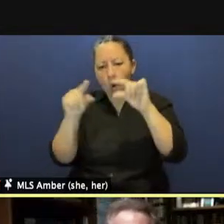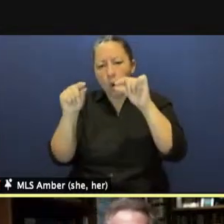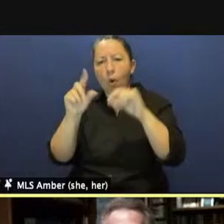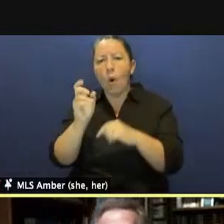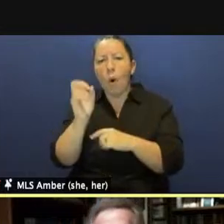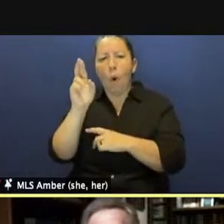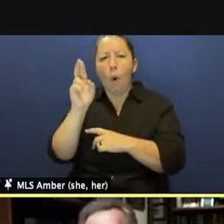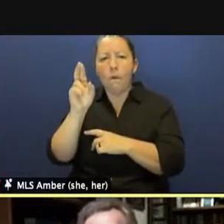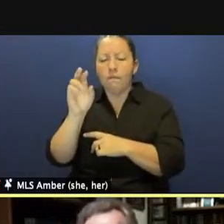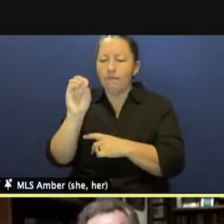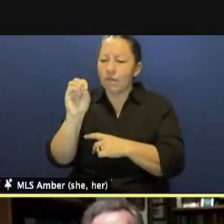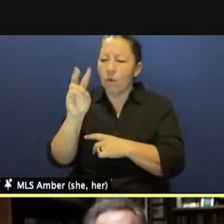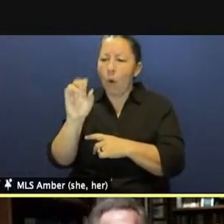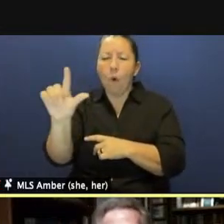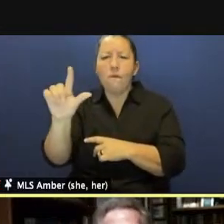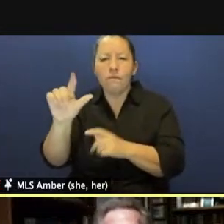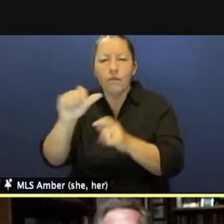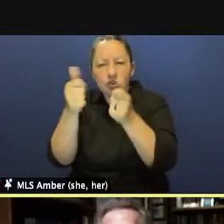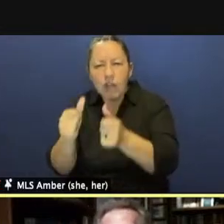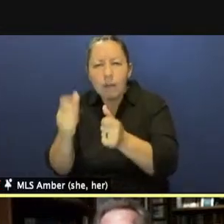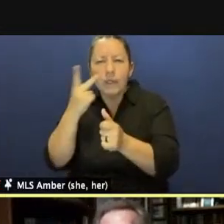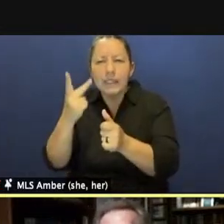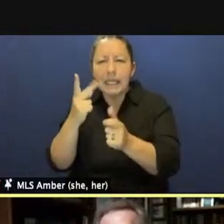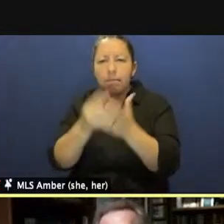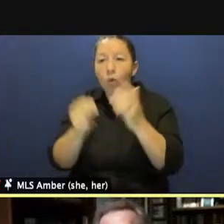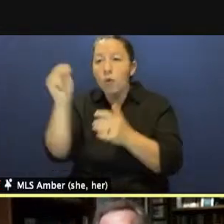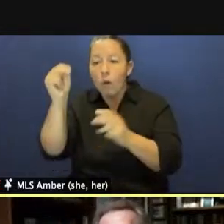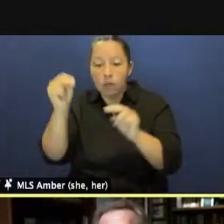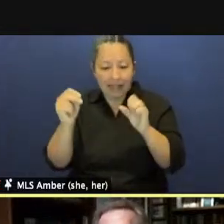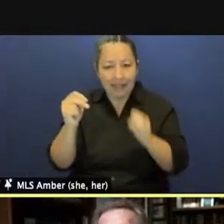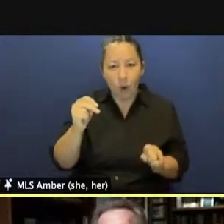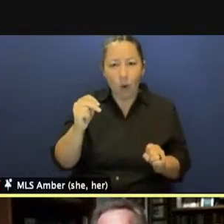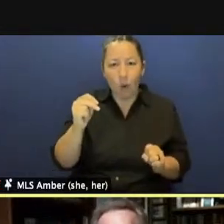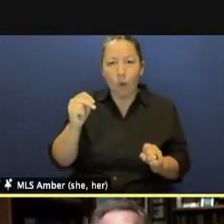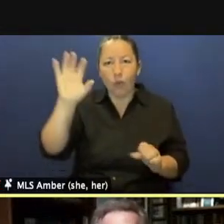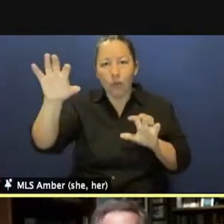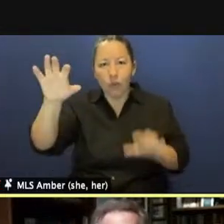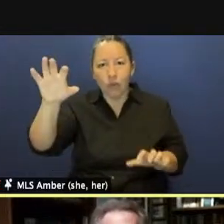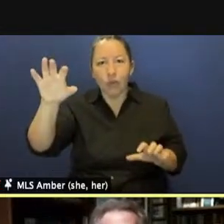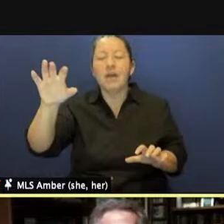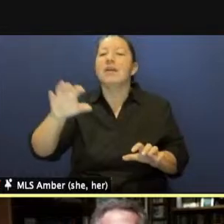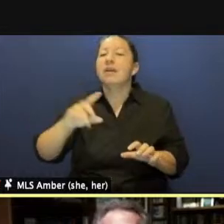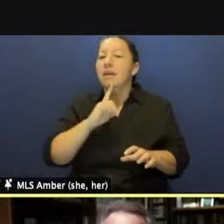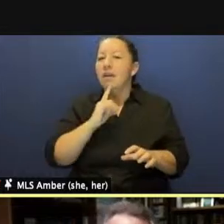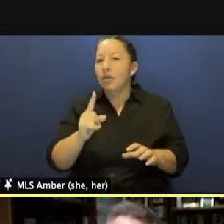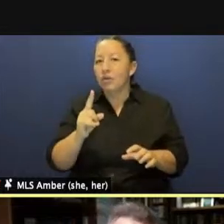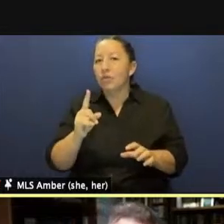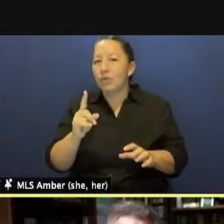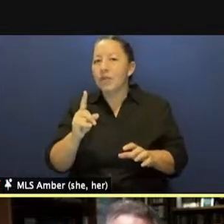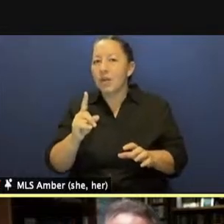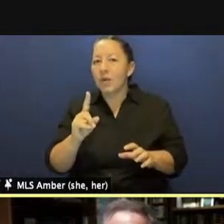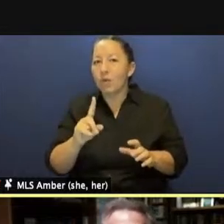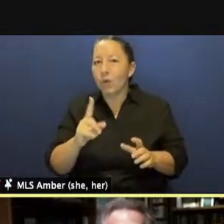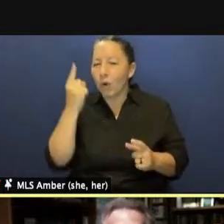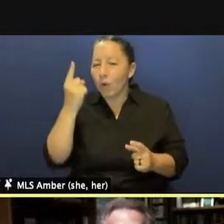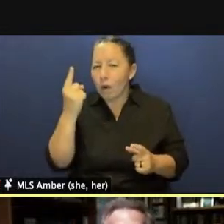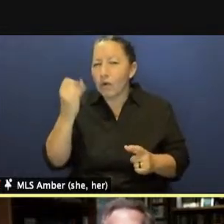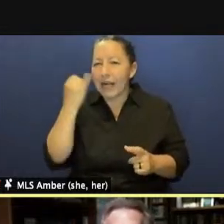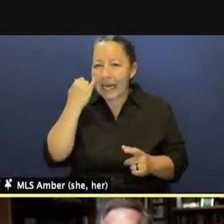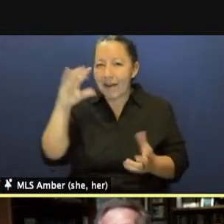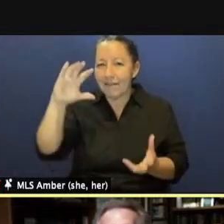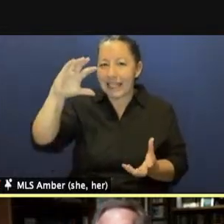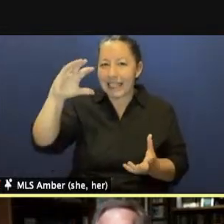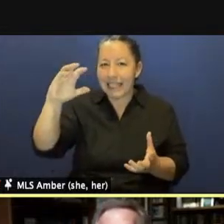hemisphere has been put together as an understanding of perhaps the tilting of the lunar axis over